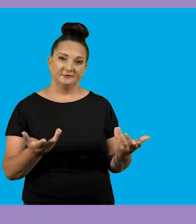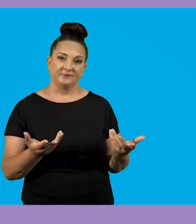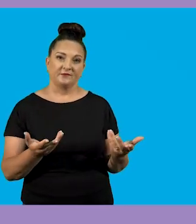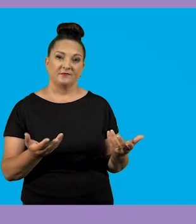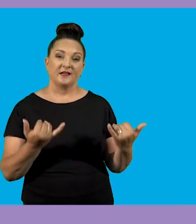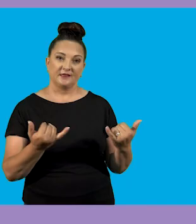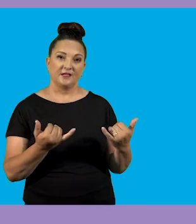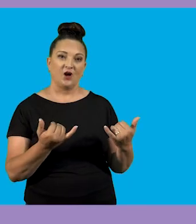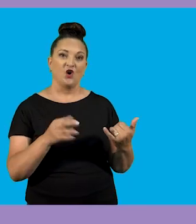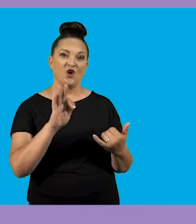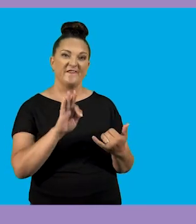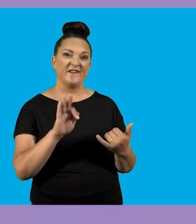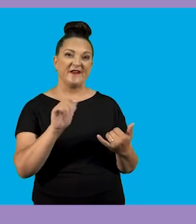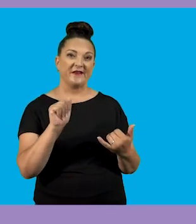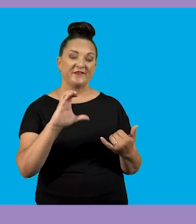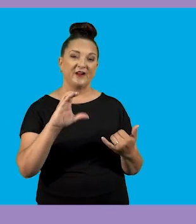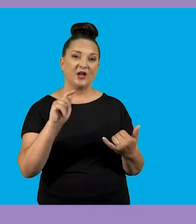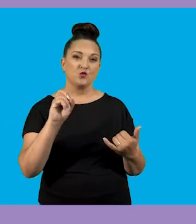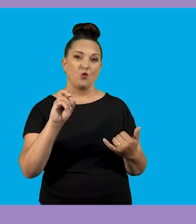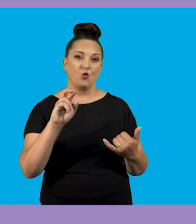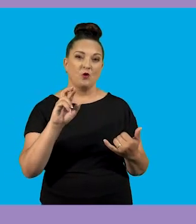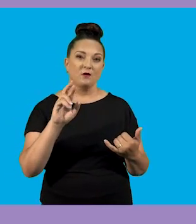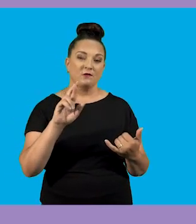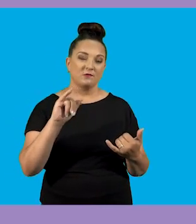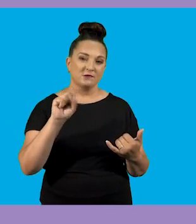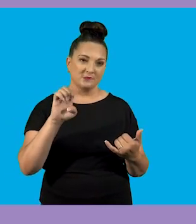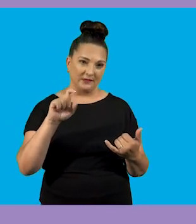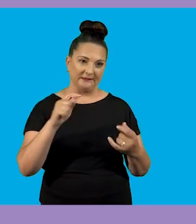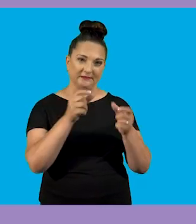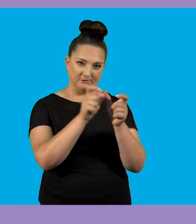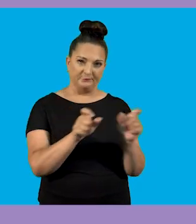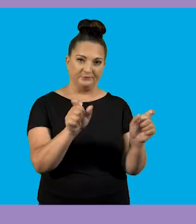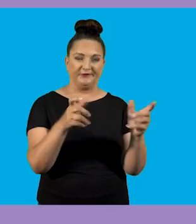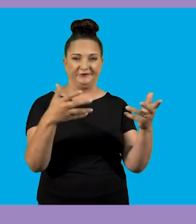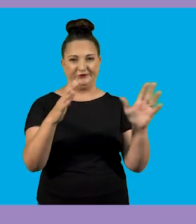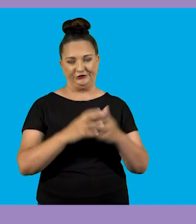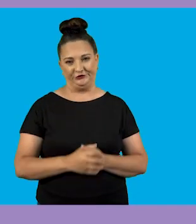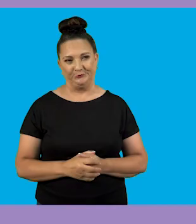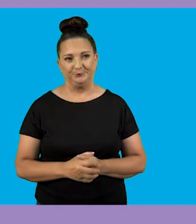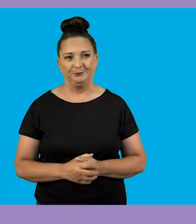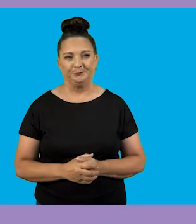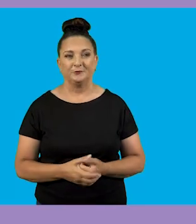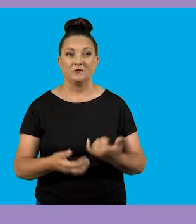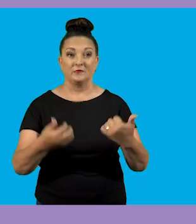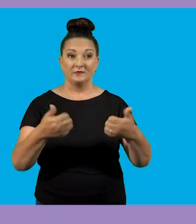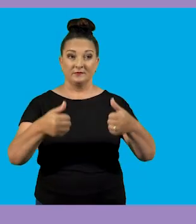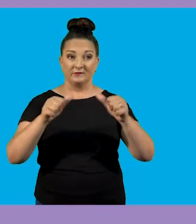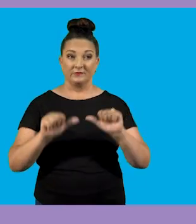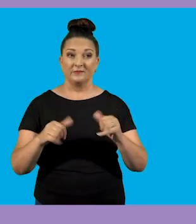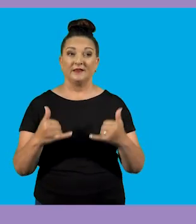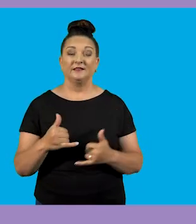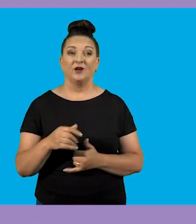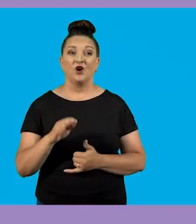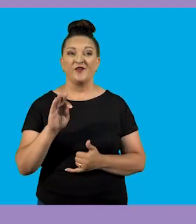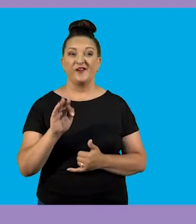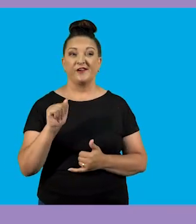we factorize those quadratic trinomials. So let's move on to factorizing